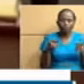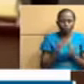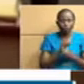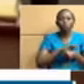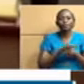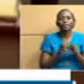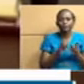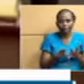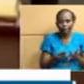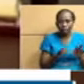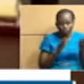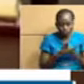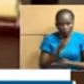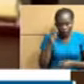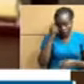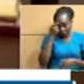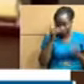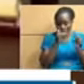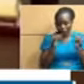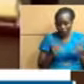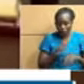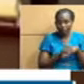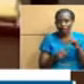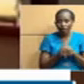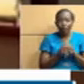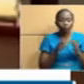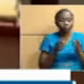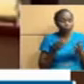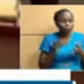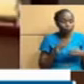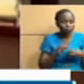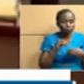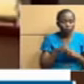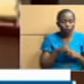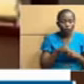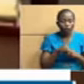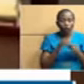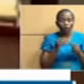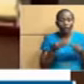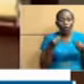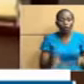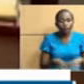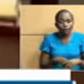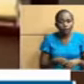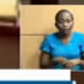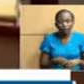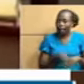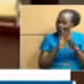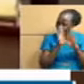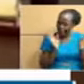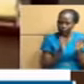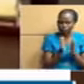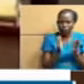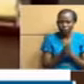that government structures did not take into account some of these tells a lot. I'll point out one